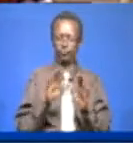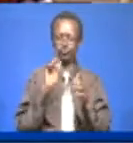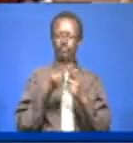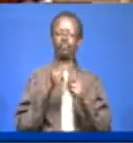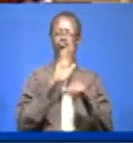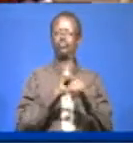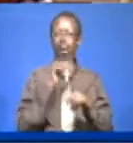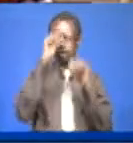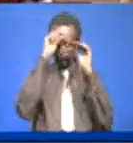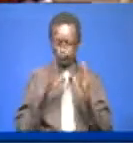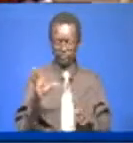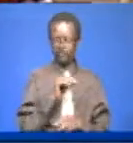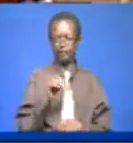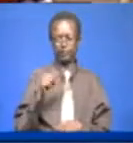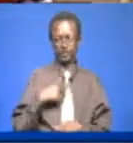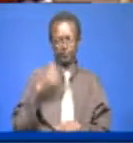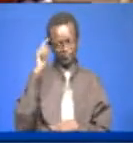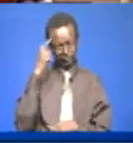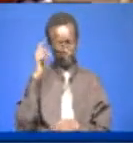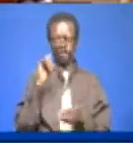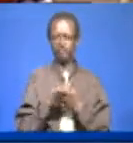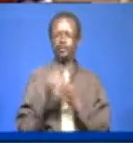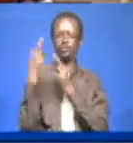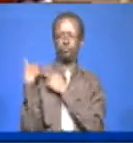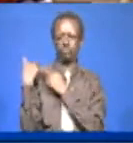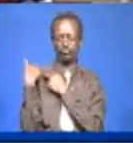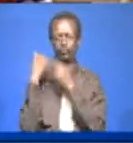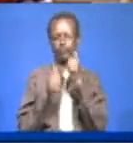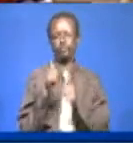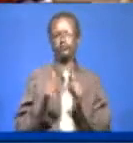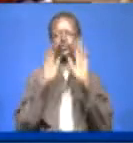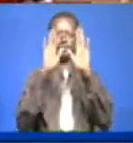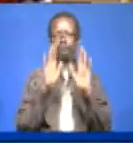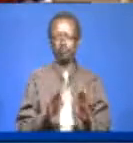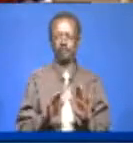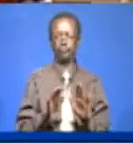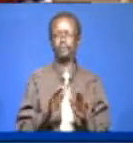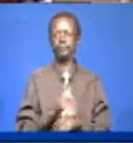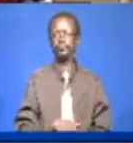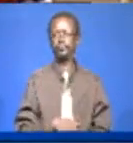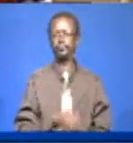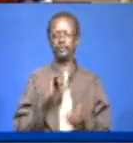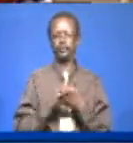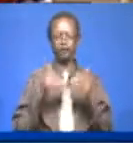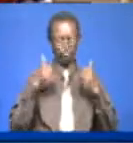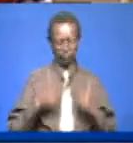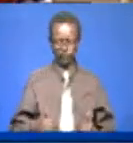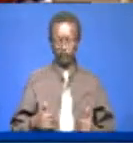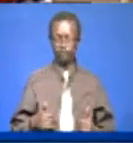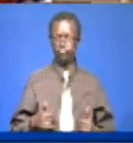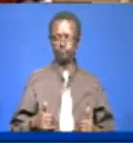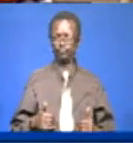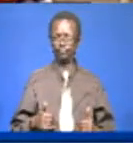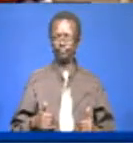that accountability, Madam Speaker, that is important, that a personal surcharge